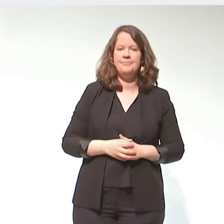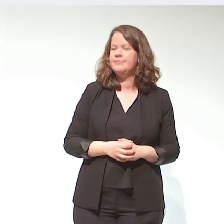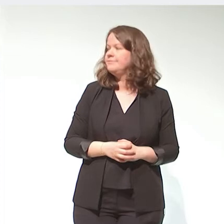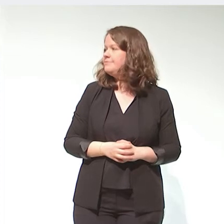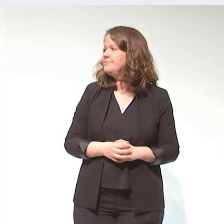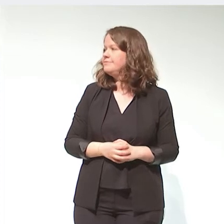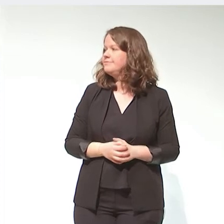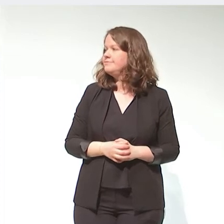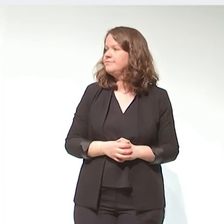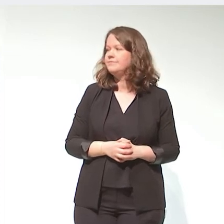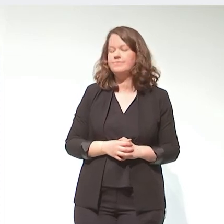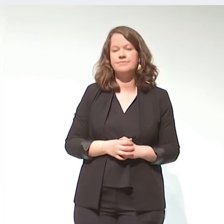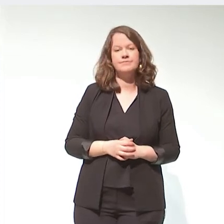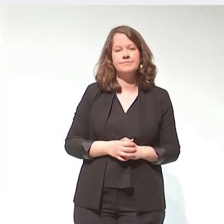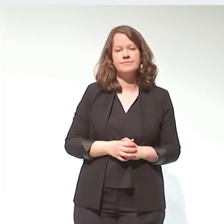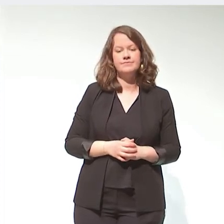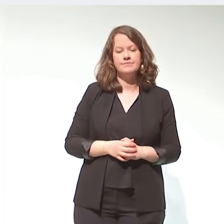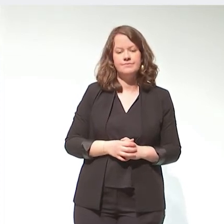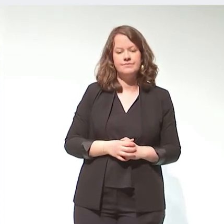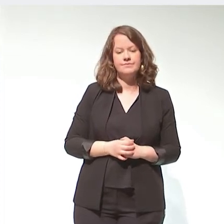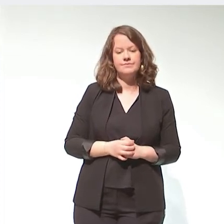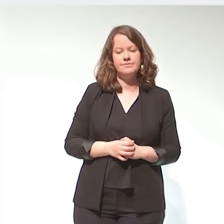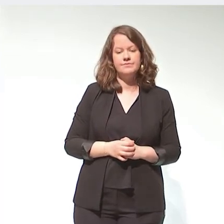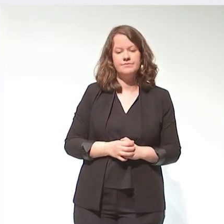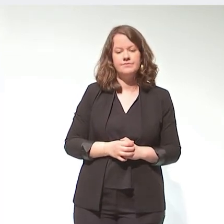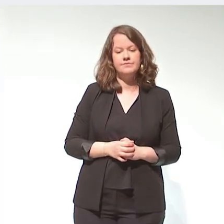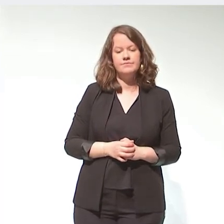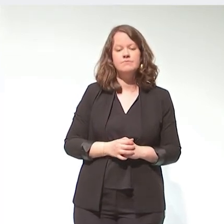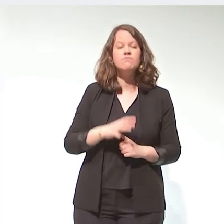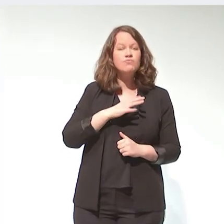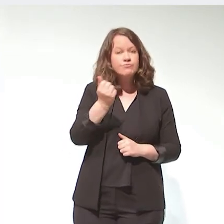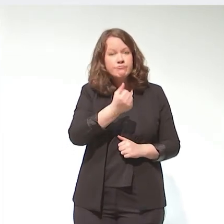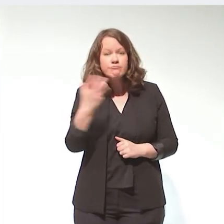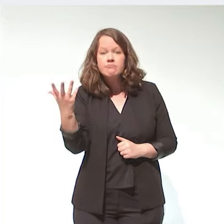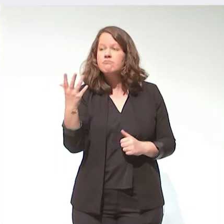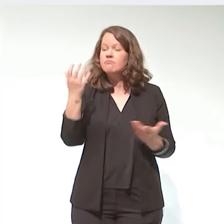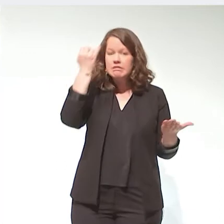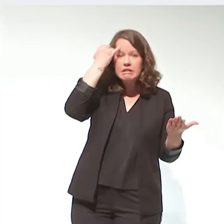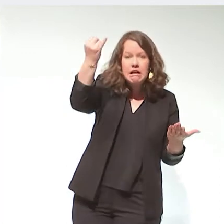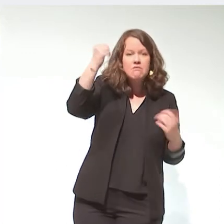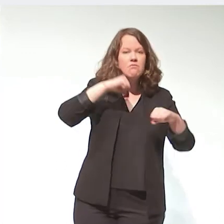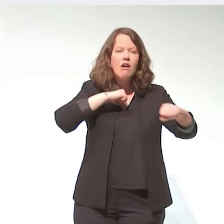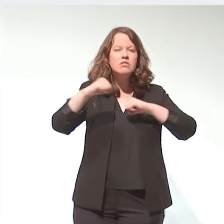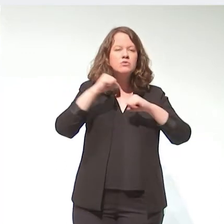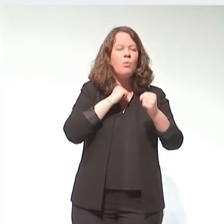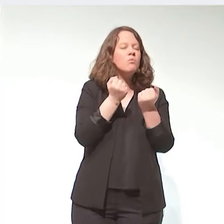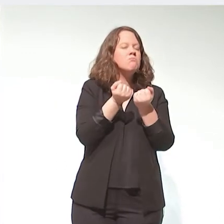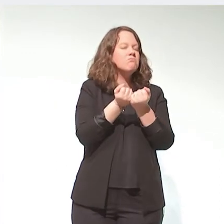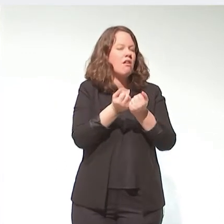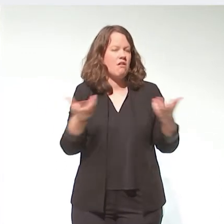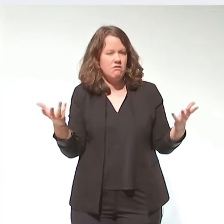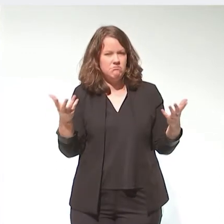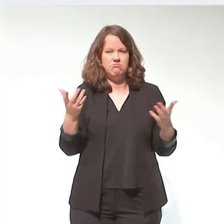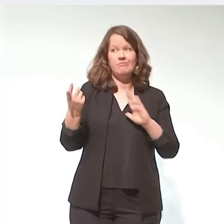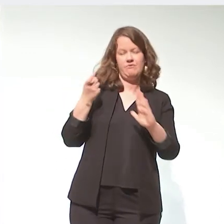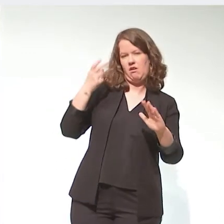There are several policies and initiatives at the EU level that we in adult learning refer to. I mean, the European Pillar of